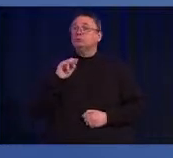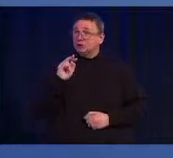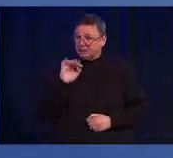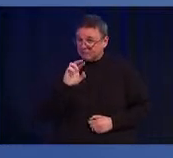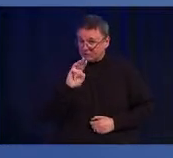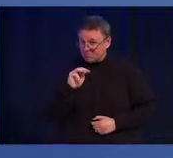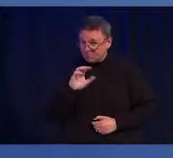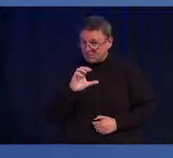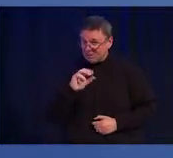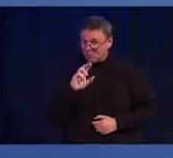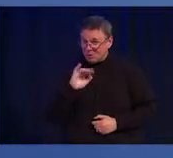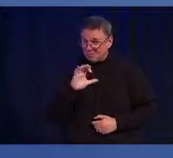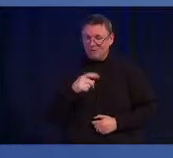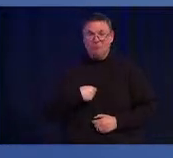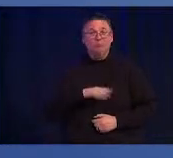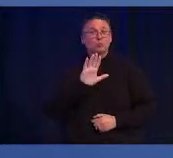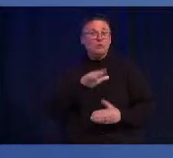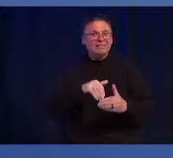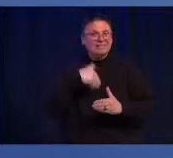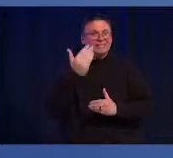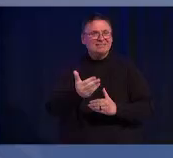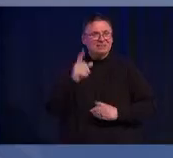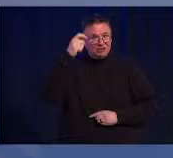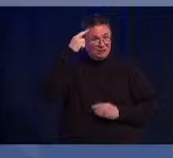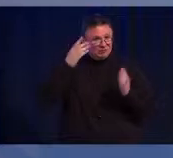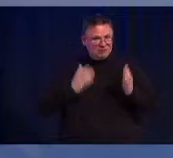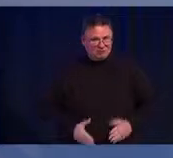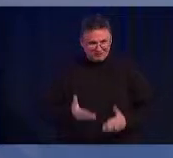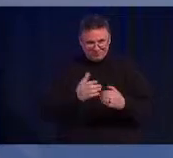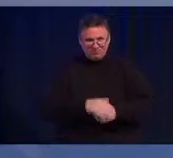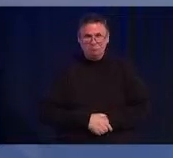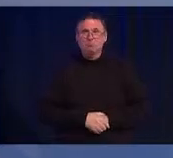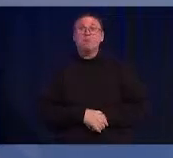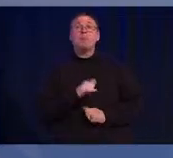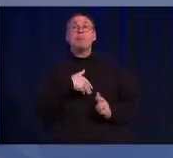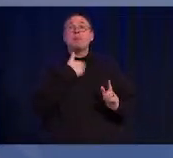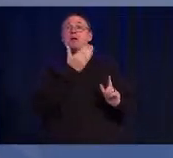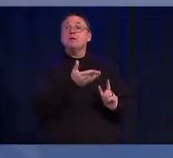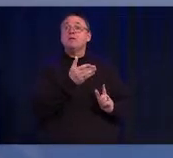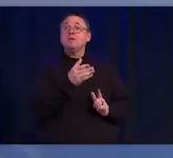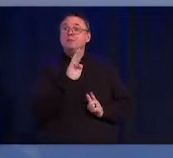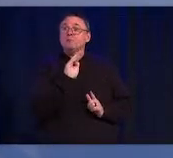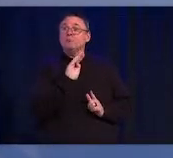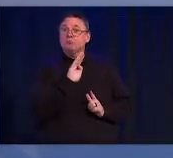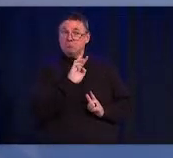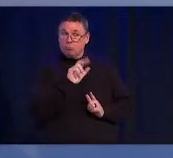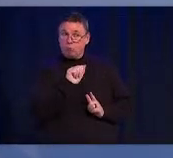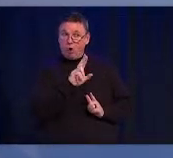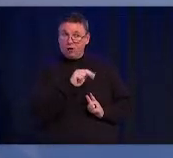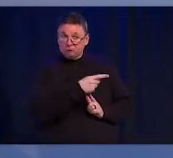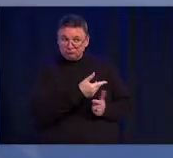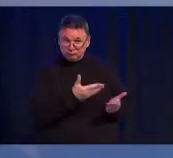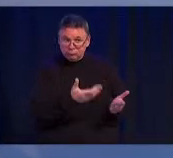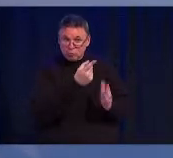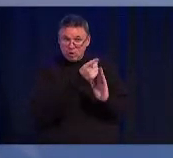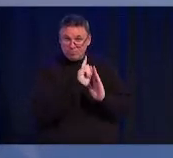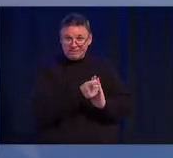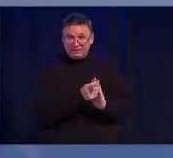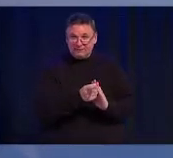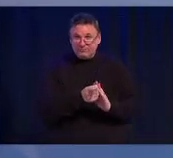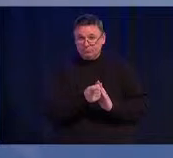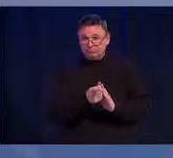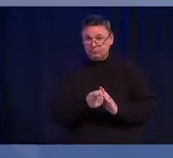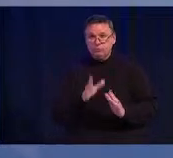Next, we'll hear from Mr. Braun. You have 1 minute. It's been an honor serving Hoosiers as your U.S. Senator over the last 6